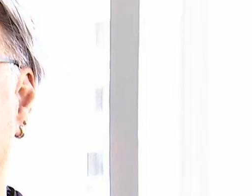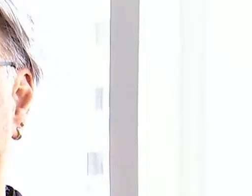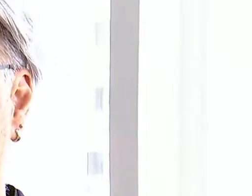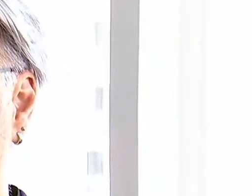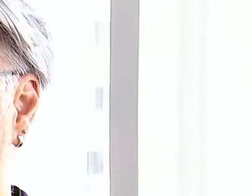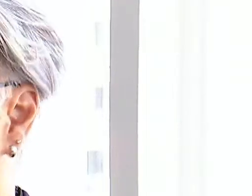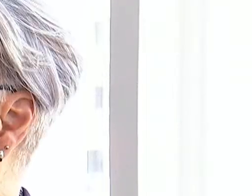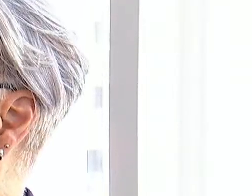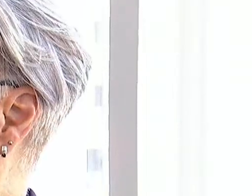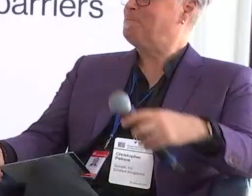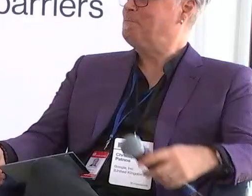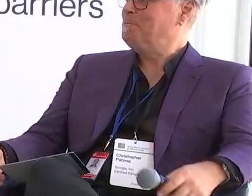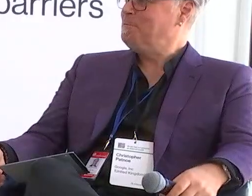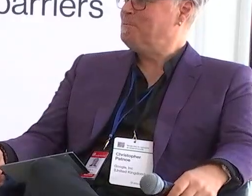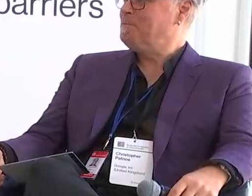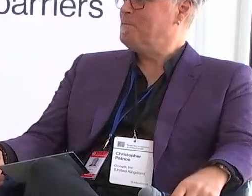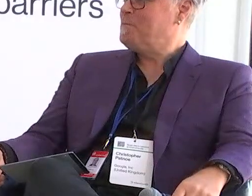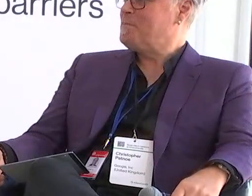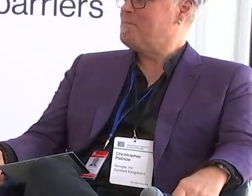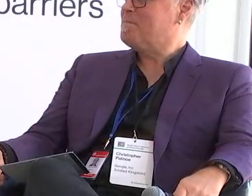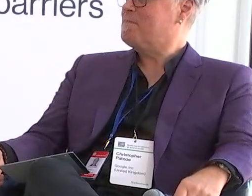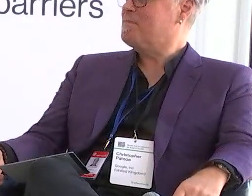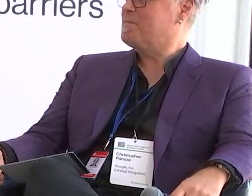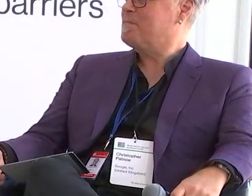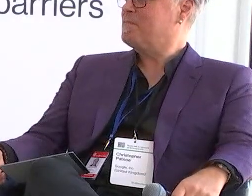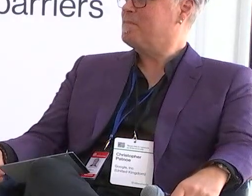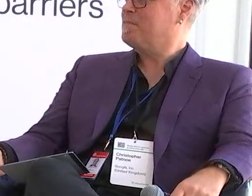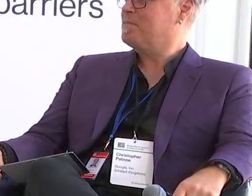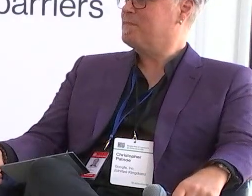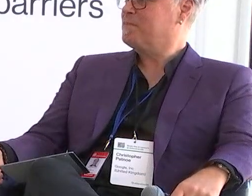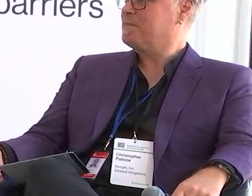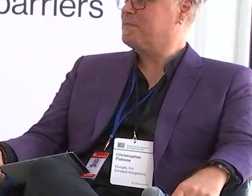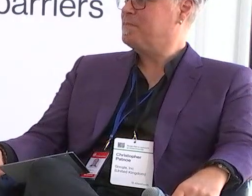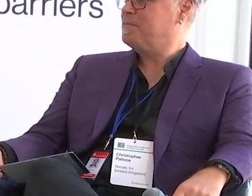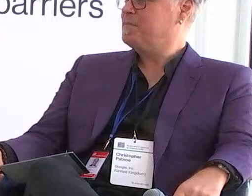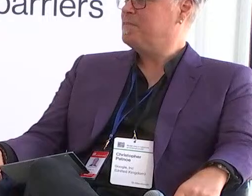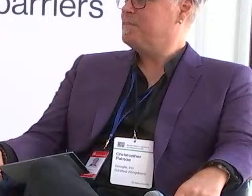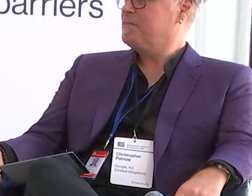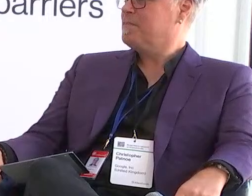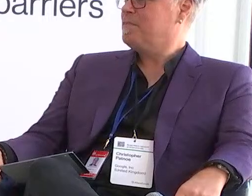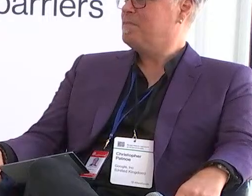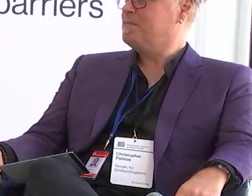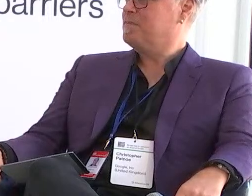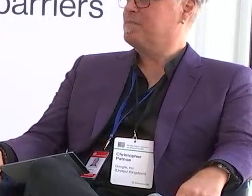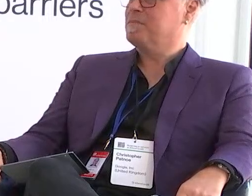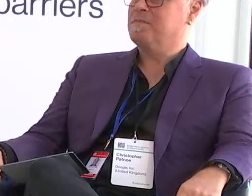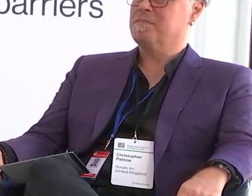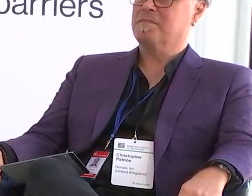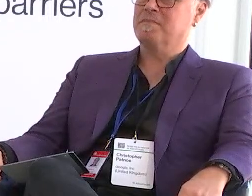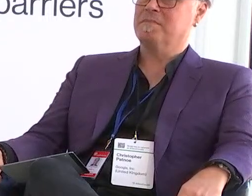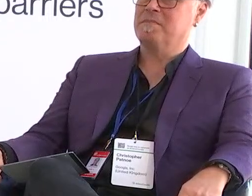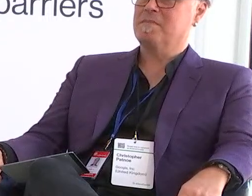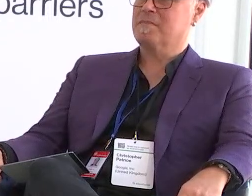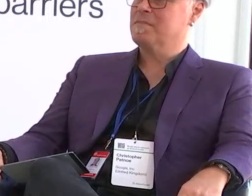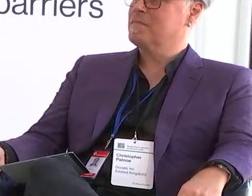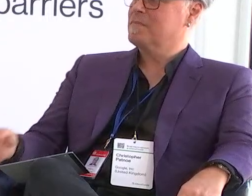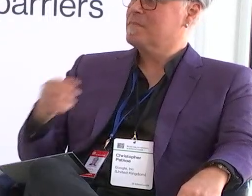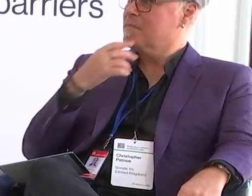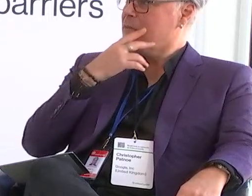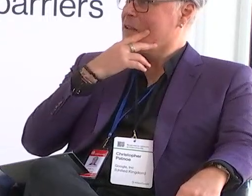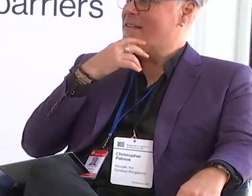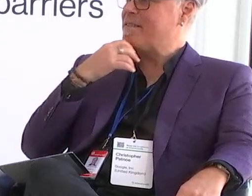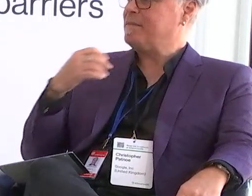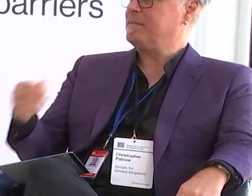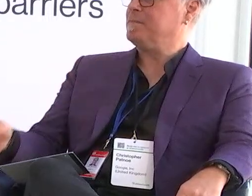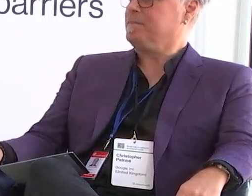more people. Thank you. So we're here to speak about beyond policy, driving meaningful